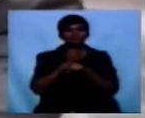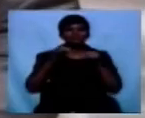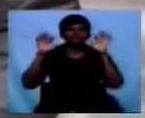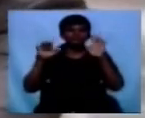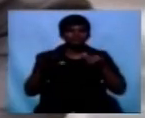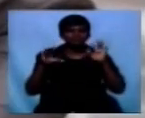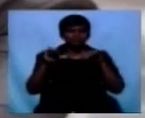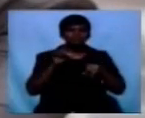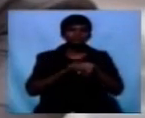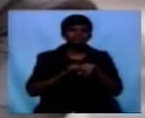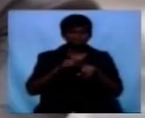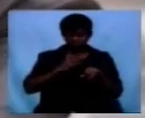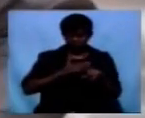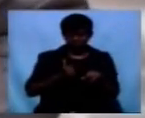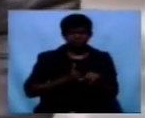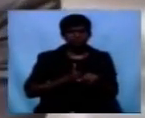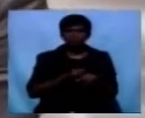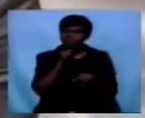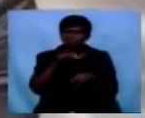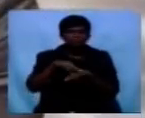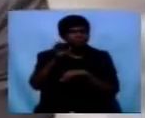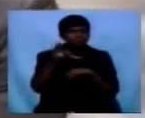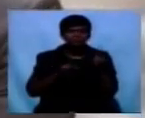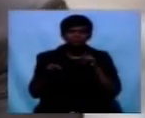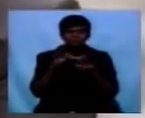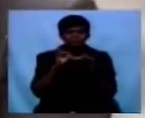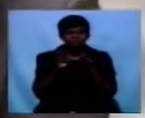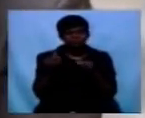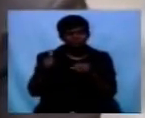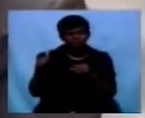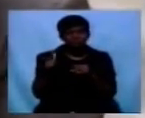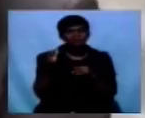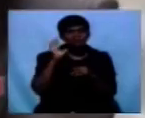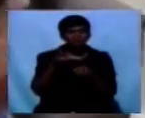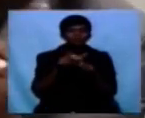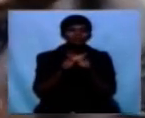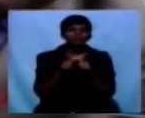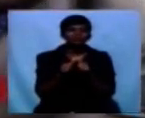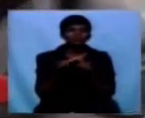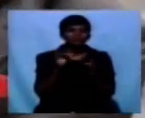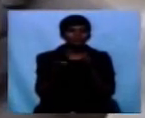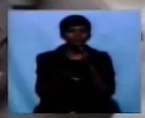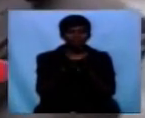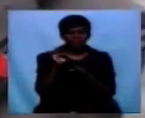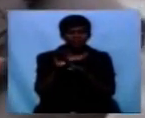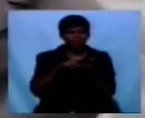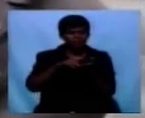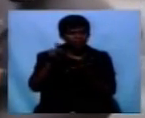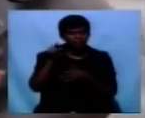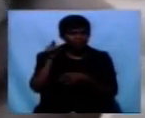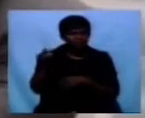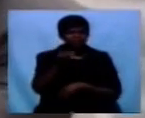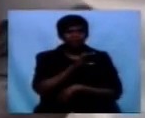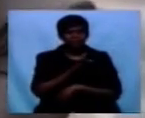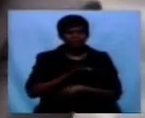will do the undertaking myself. I will not send the staff. If they are going to accompany me. If I find that we have paid this contractor